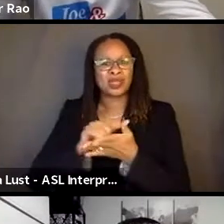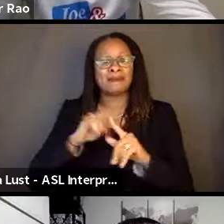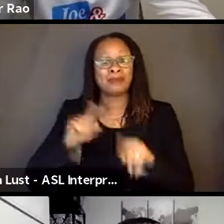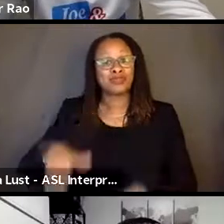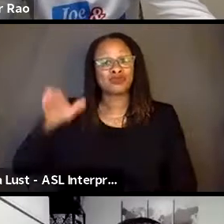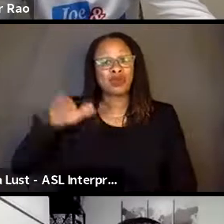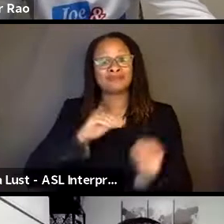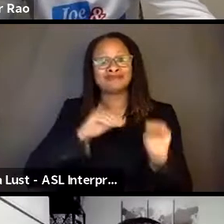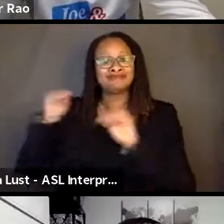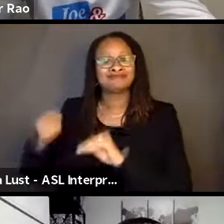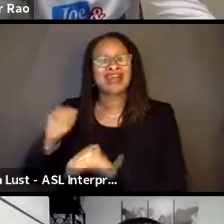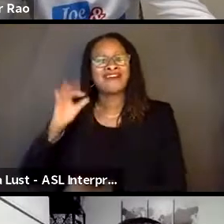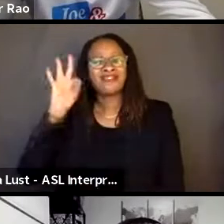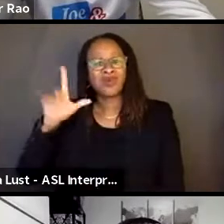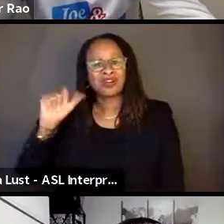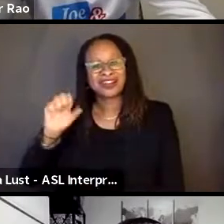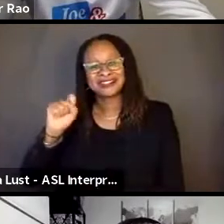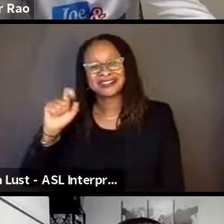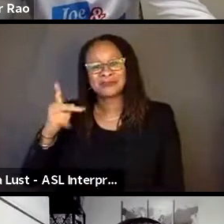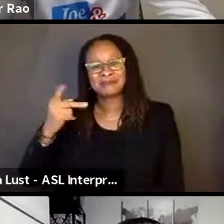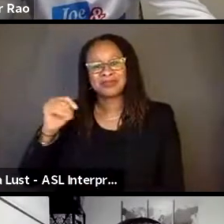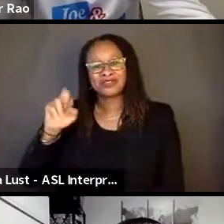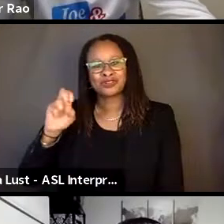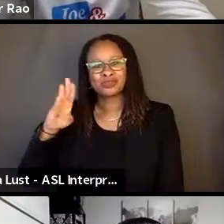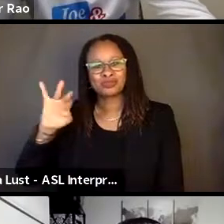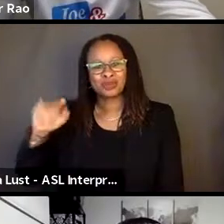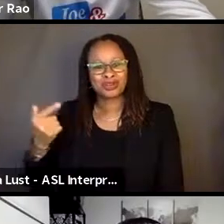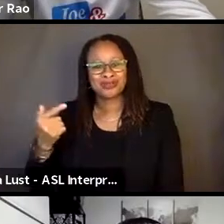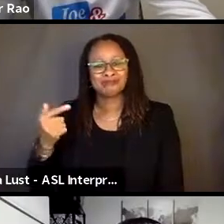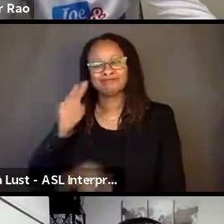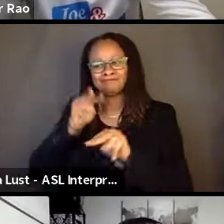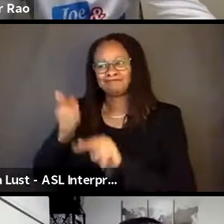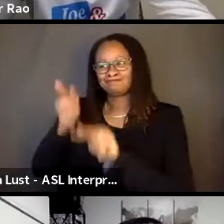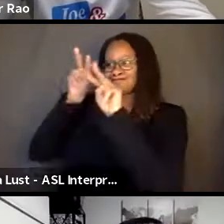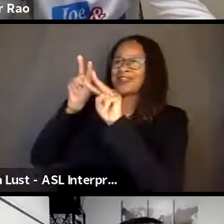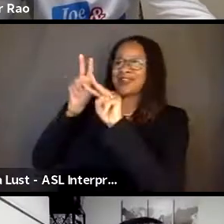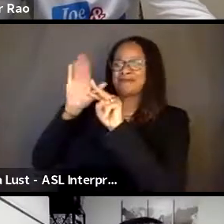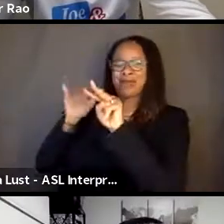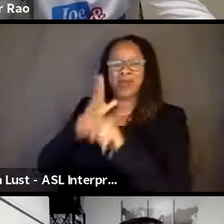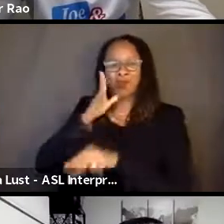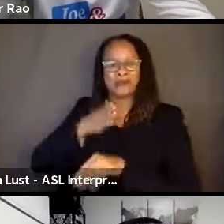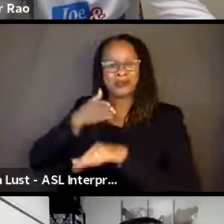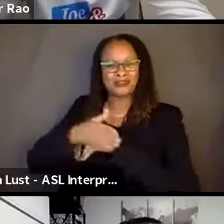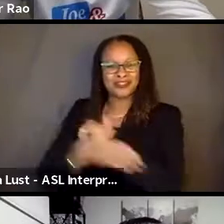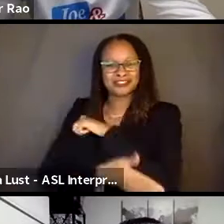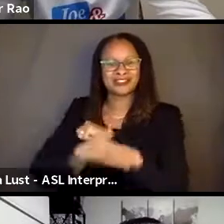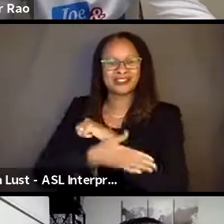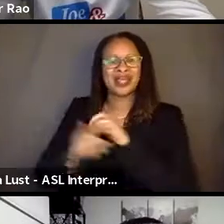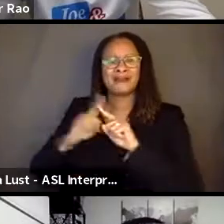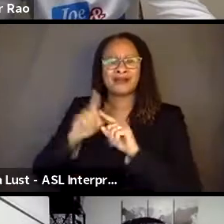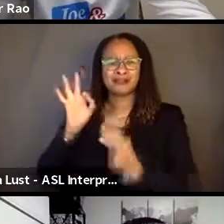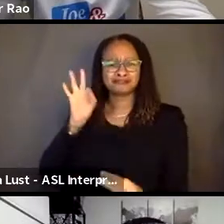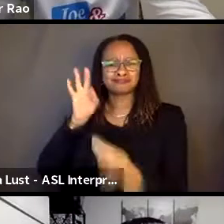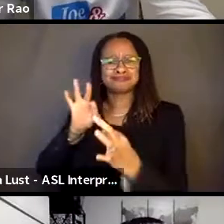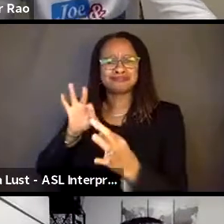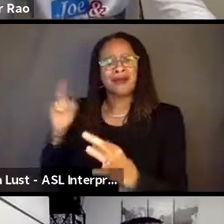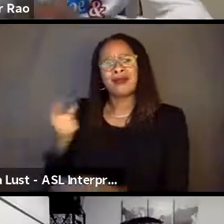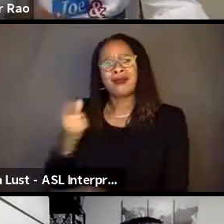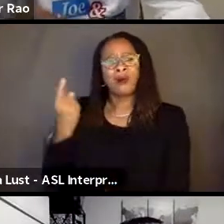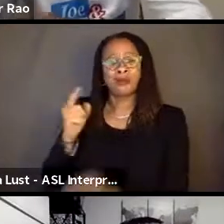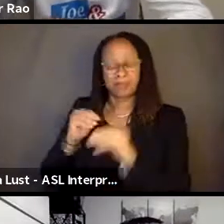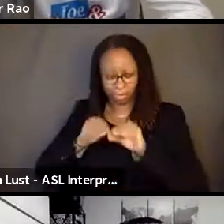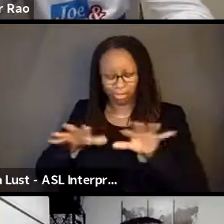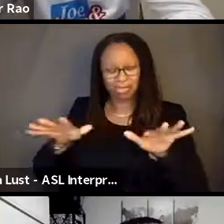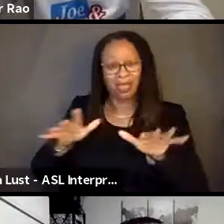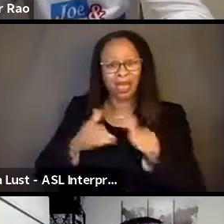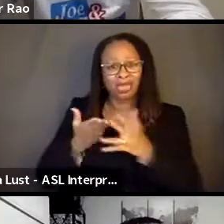in St. Petersburg, Florida. She is held in high regard by women across the country. but her excellence isn't just exuded through her